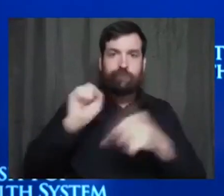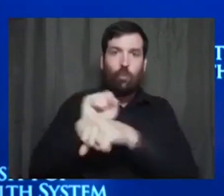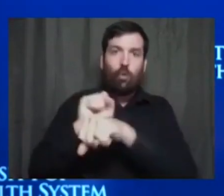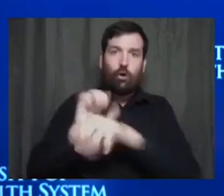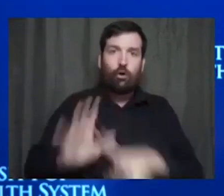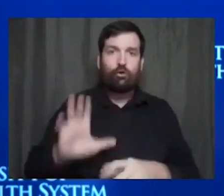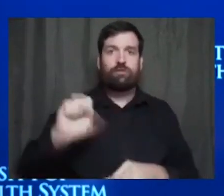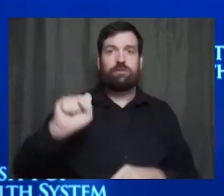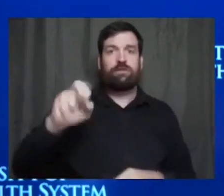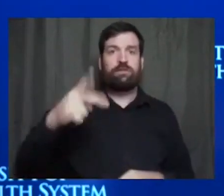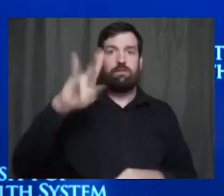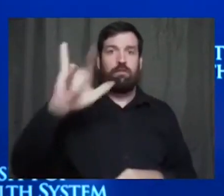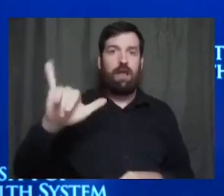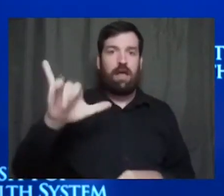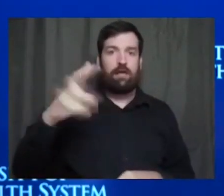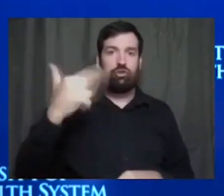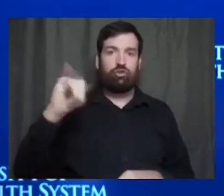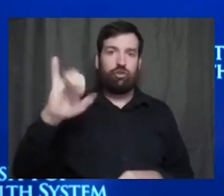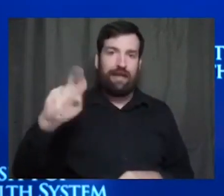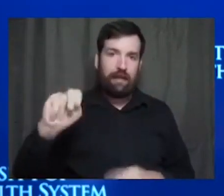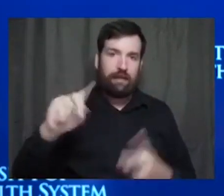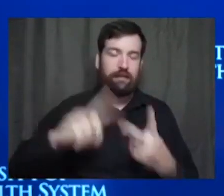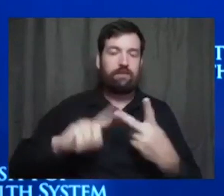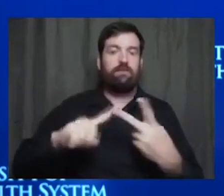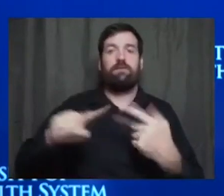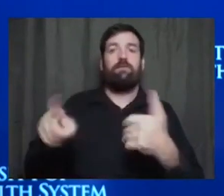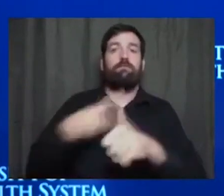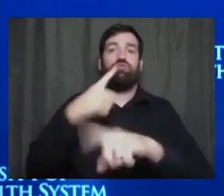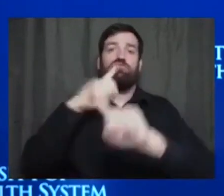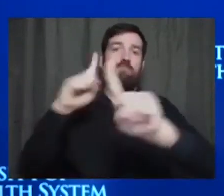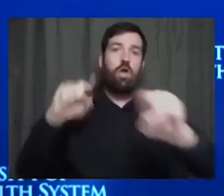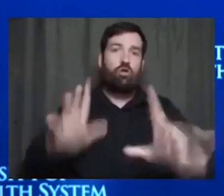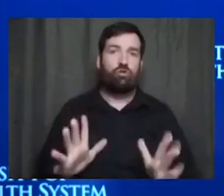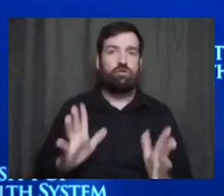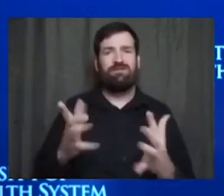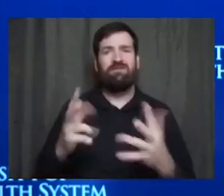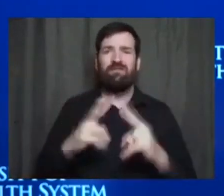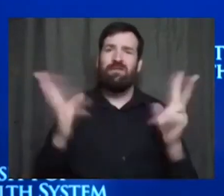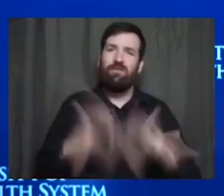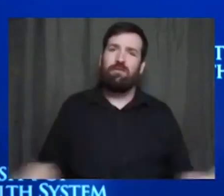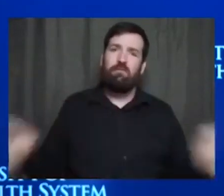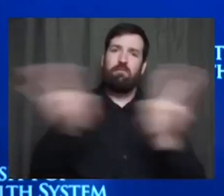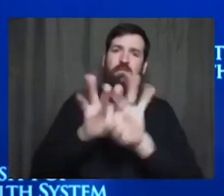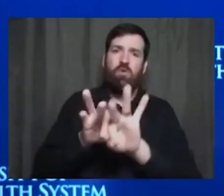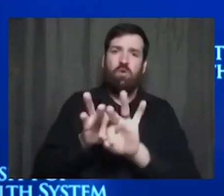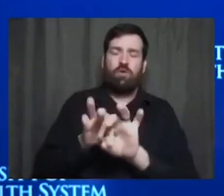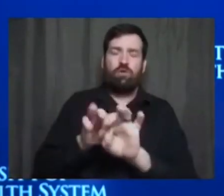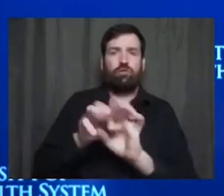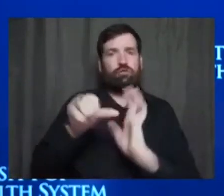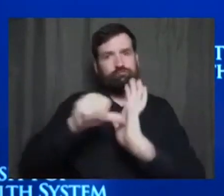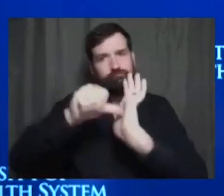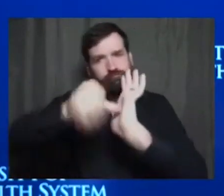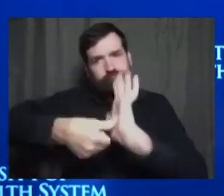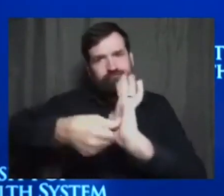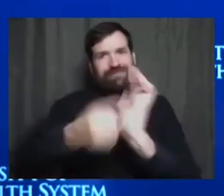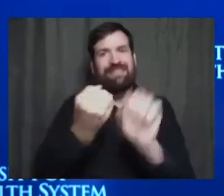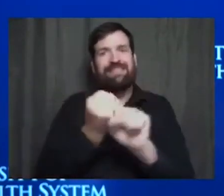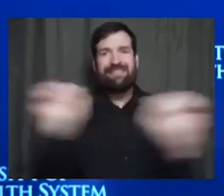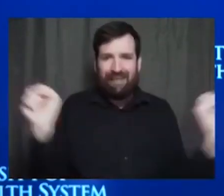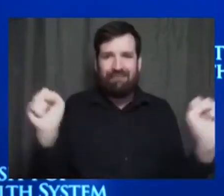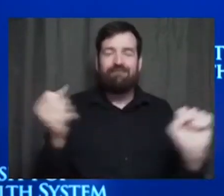first responders, things of that nature. So it's just very important to continue to endorse the message of getting the safe and very effective vaccines.